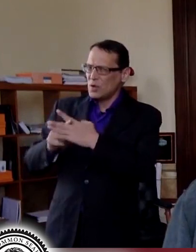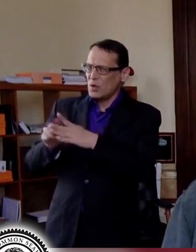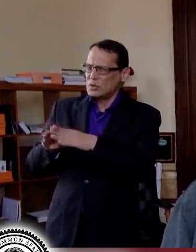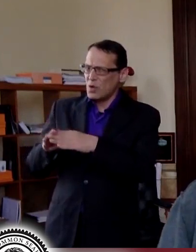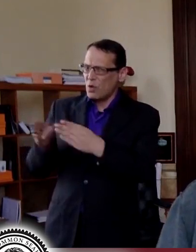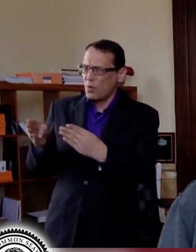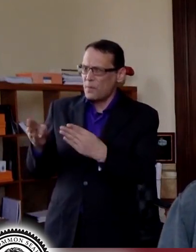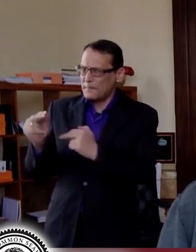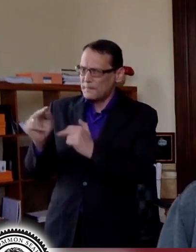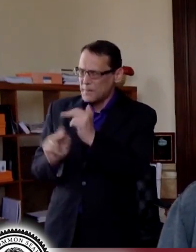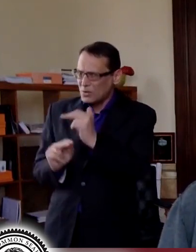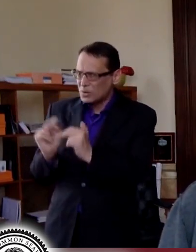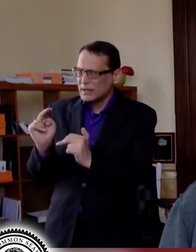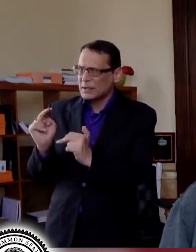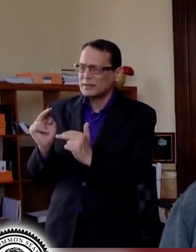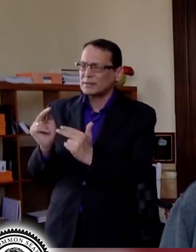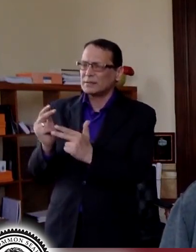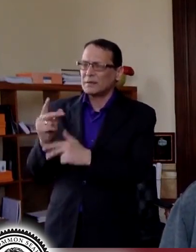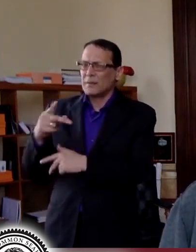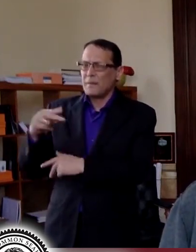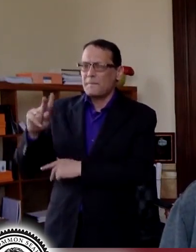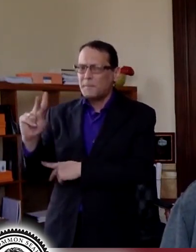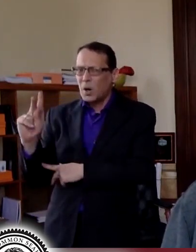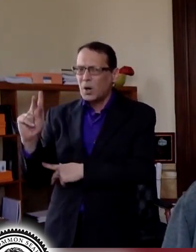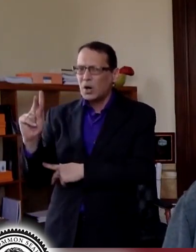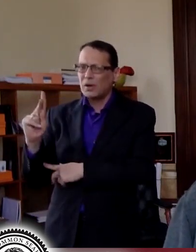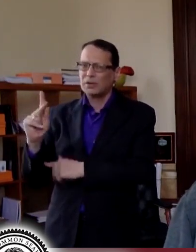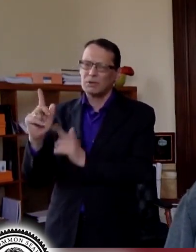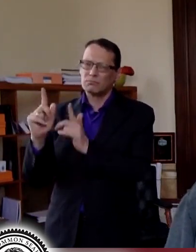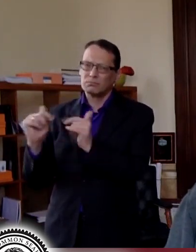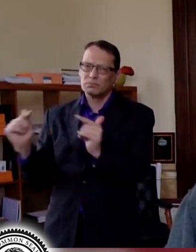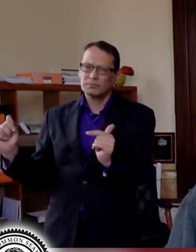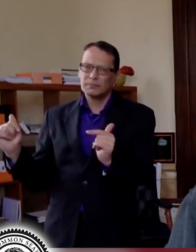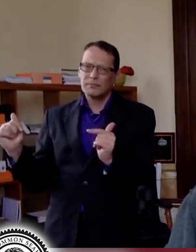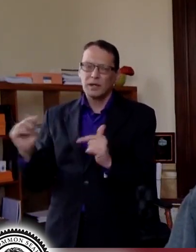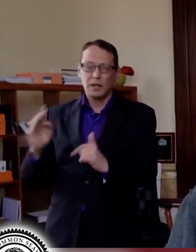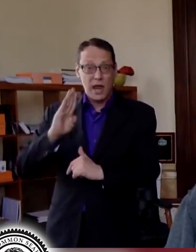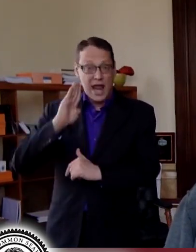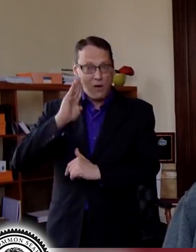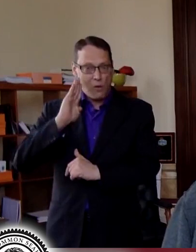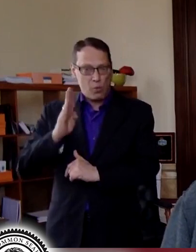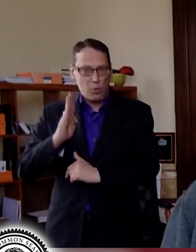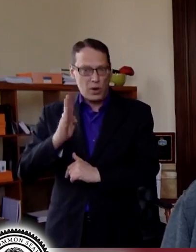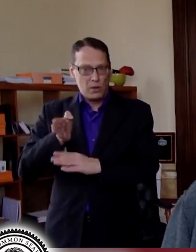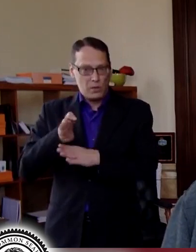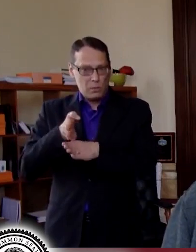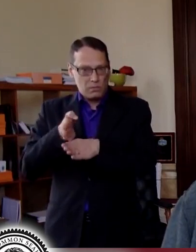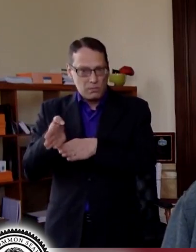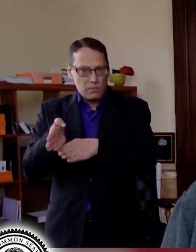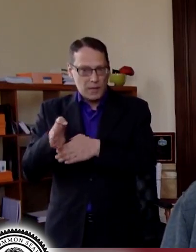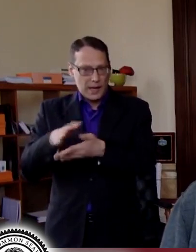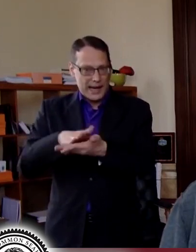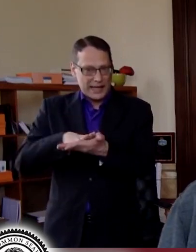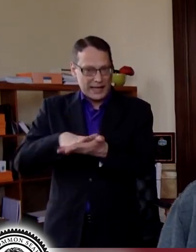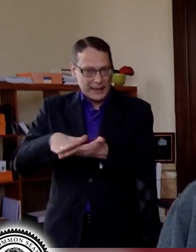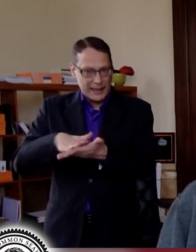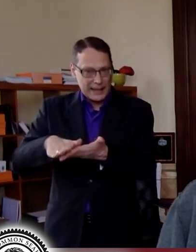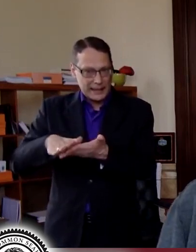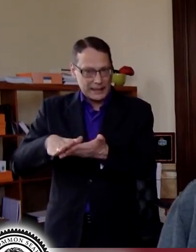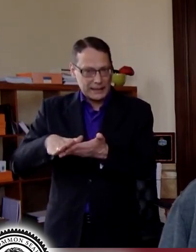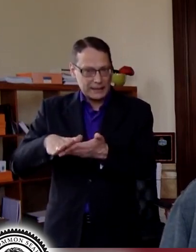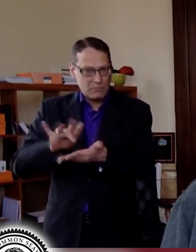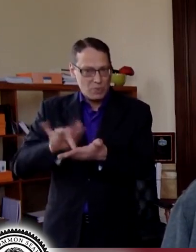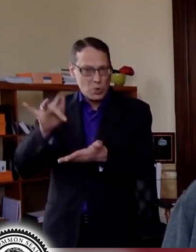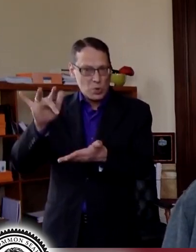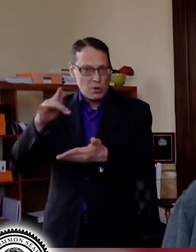its buildings and parks and things like that, will there be professional cleaning and continuous